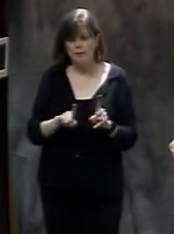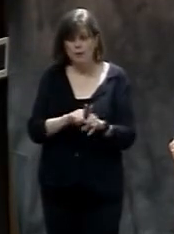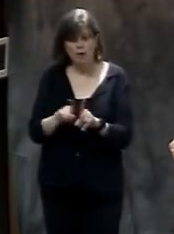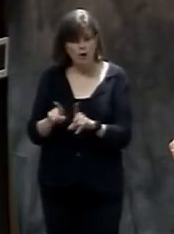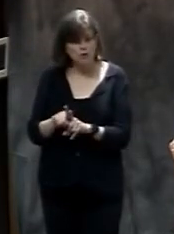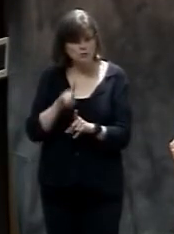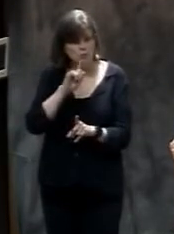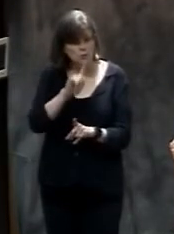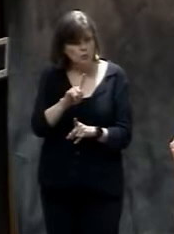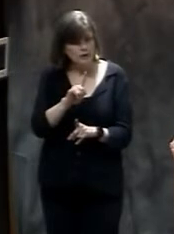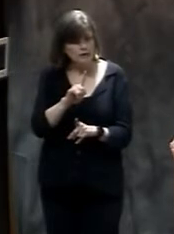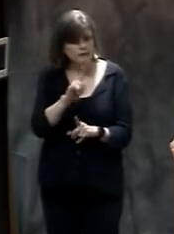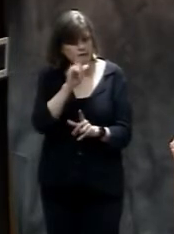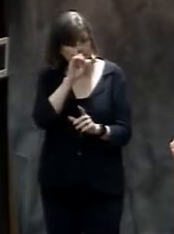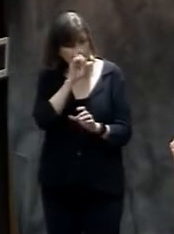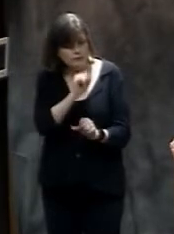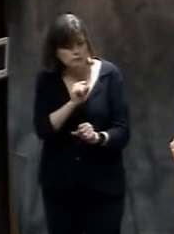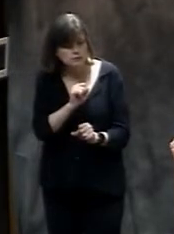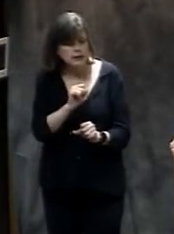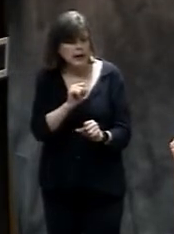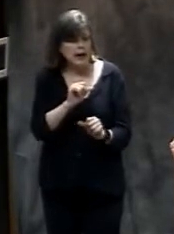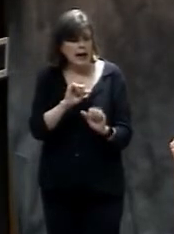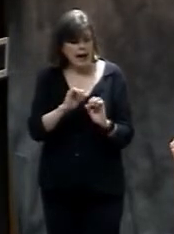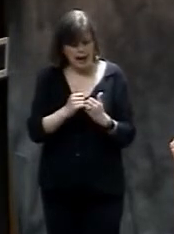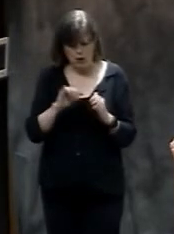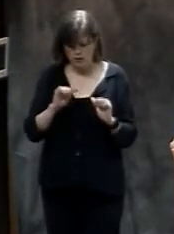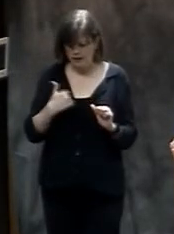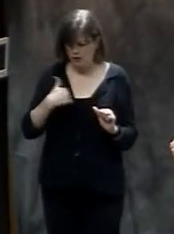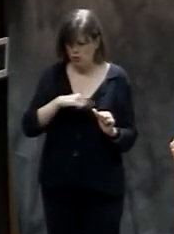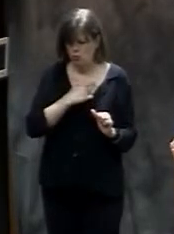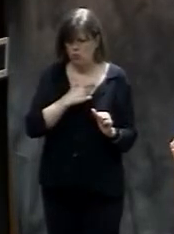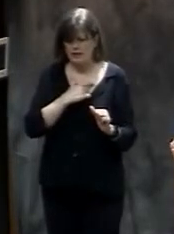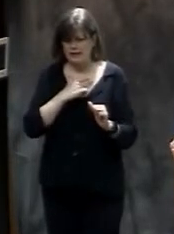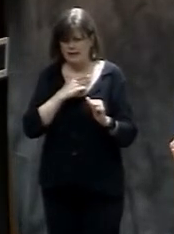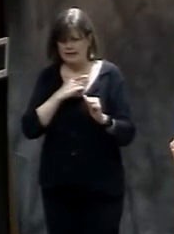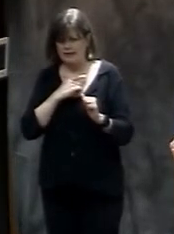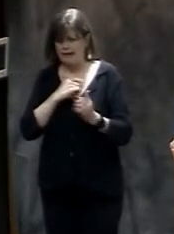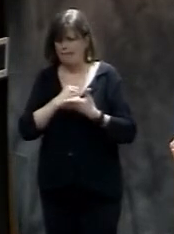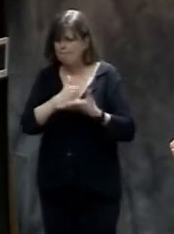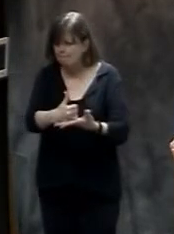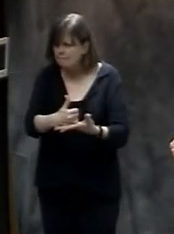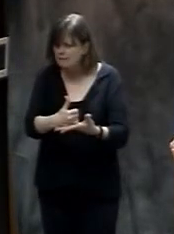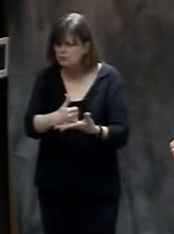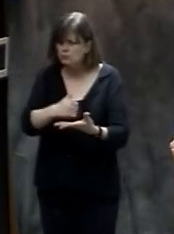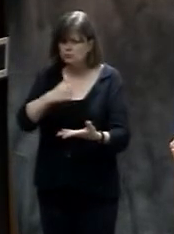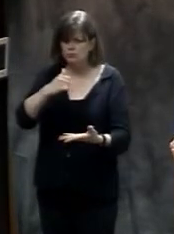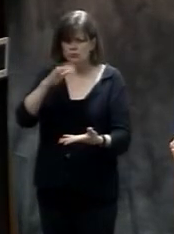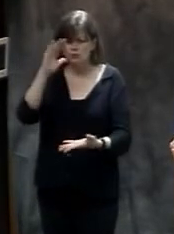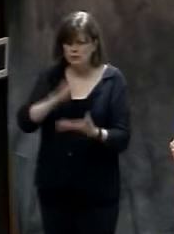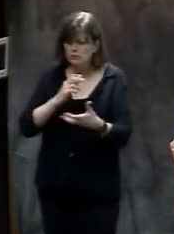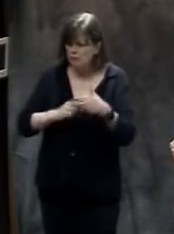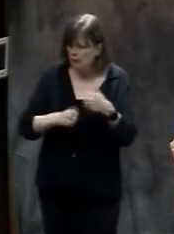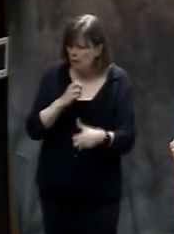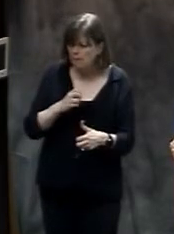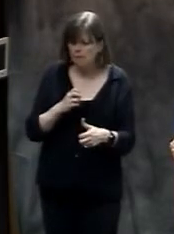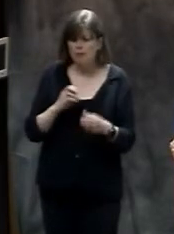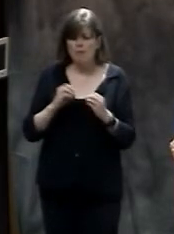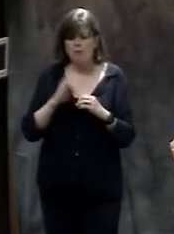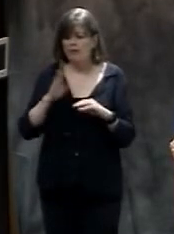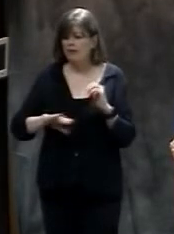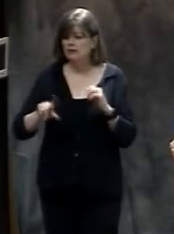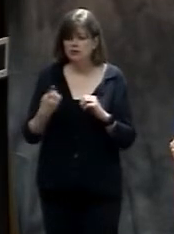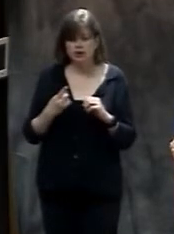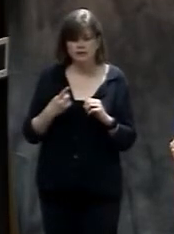interested in what we can do to intervene. What is it that we can do to move beyond, as I said, just collecting academic data, looking at